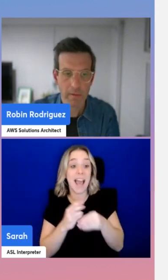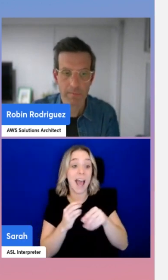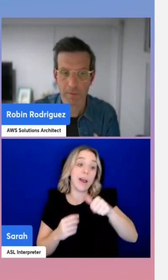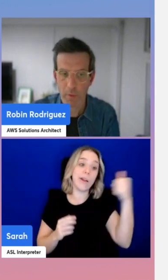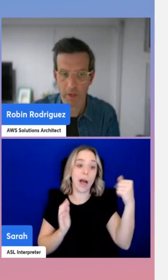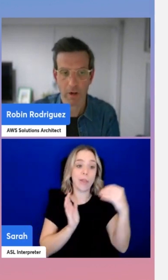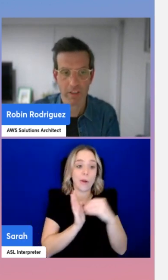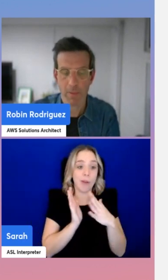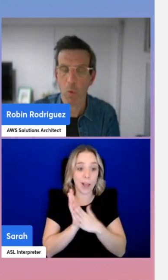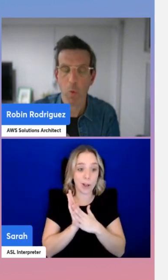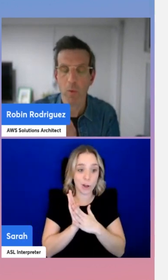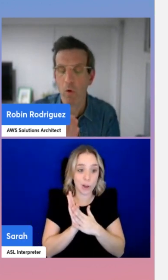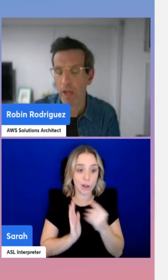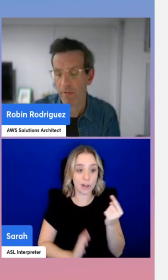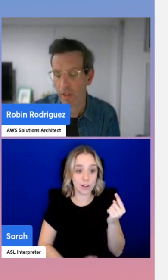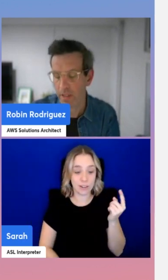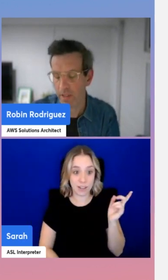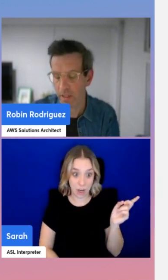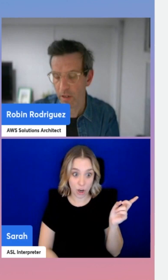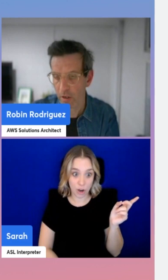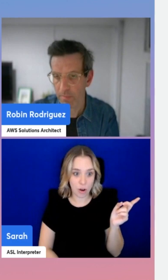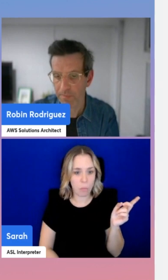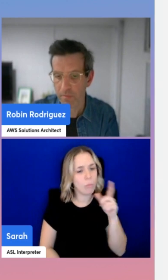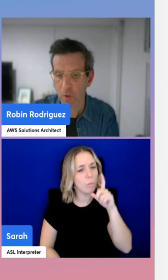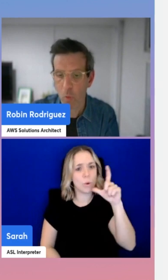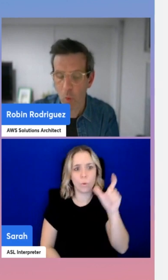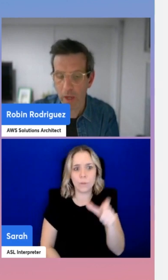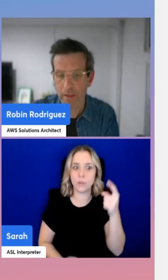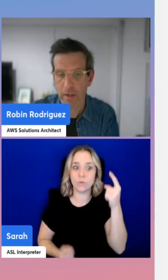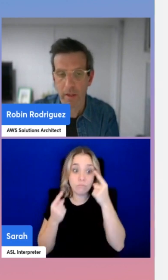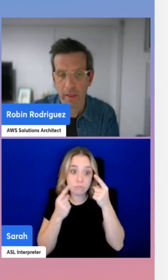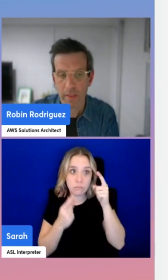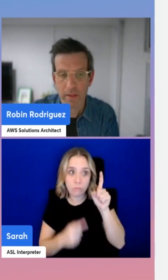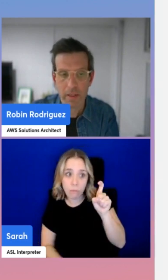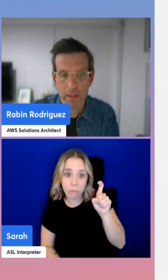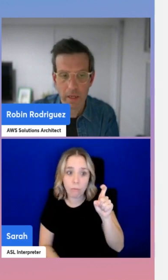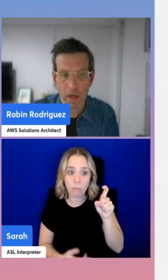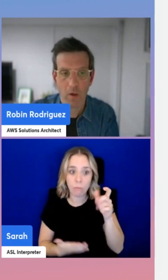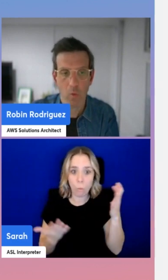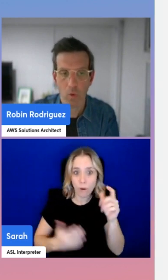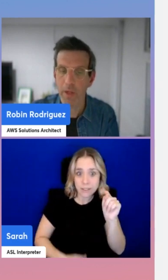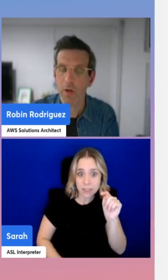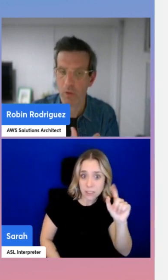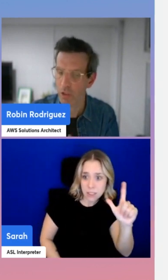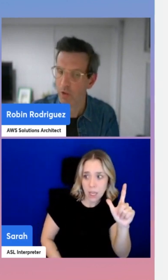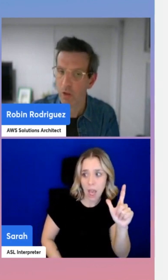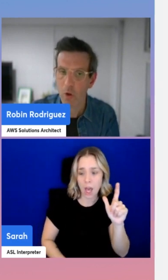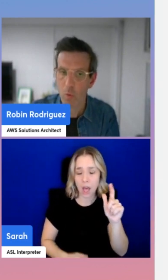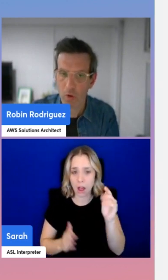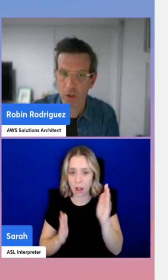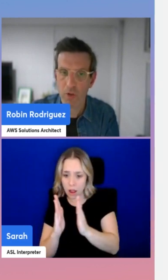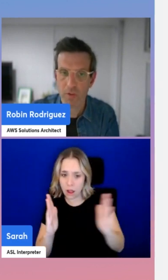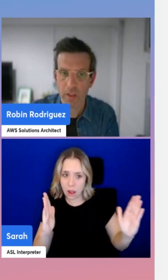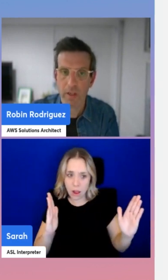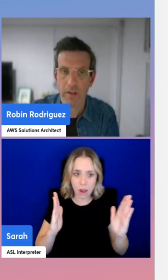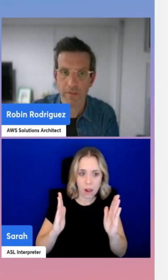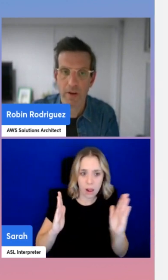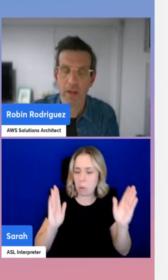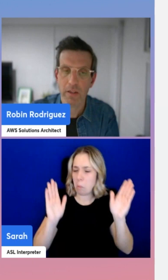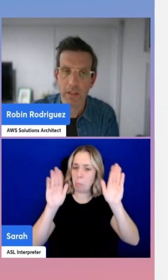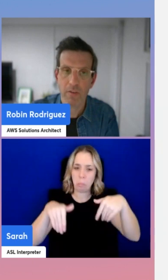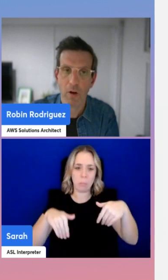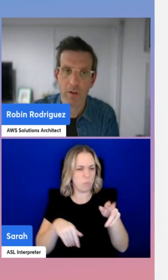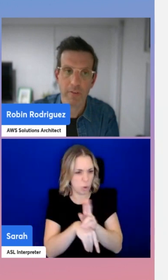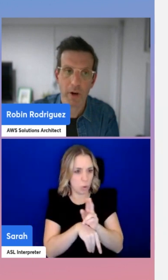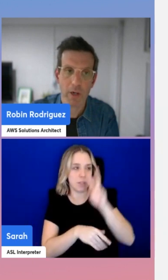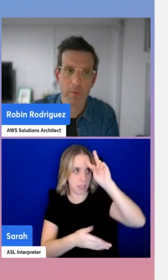in there, in our example, we won't have to consider what the TTL will be. We'll use the